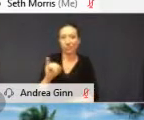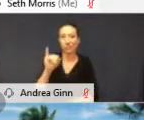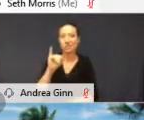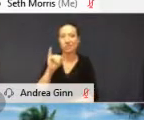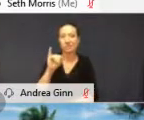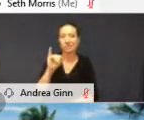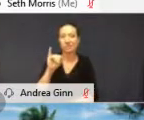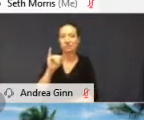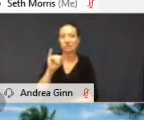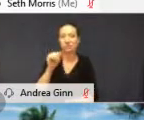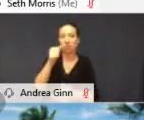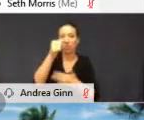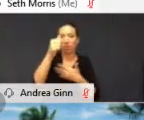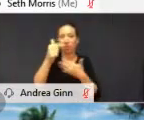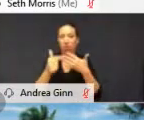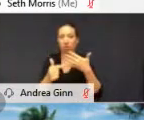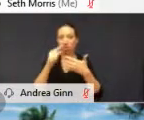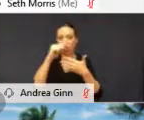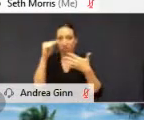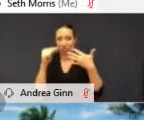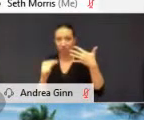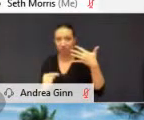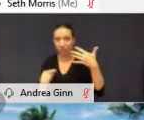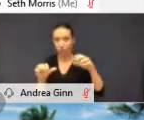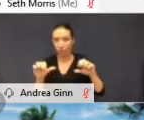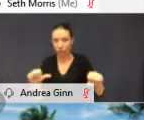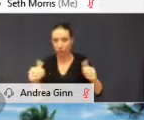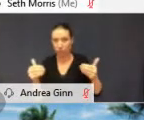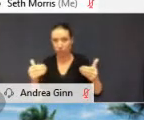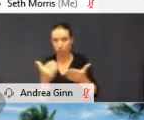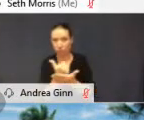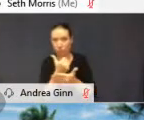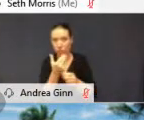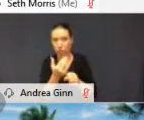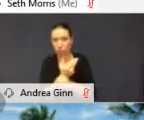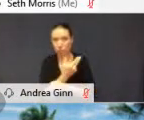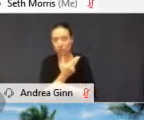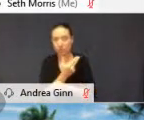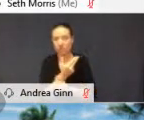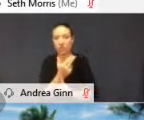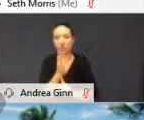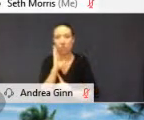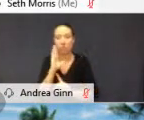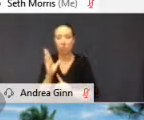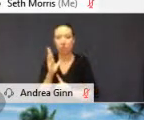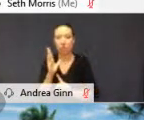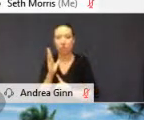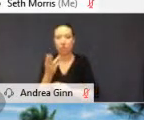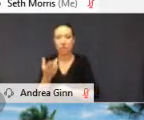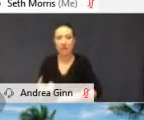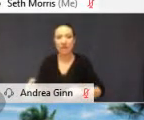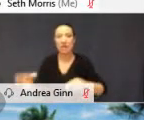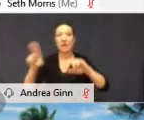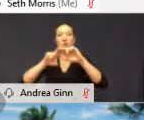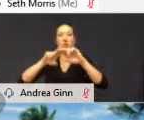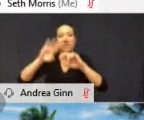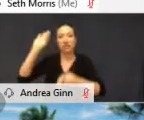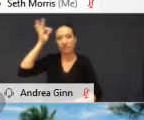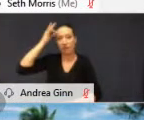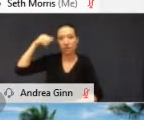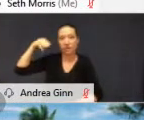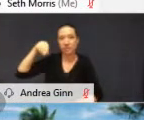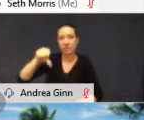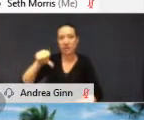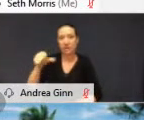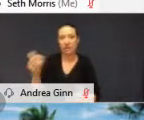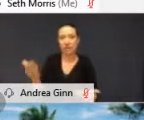options that we could implement in New Mexico would increase the federal spending in New Mexico, further